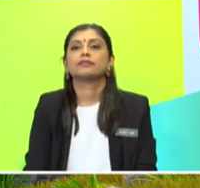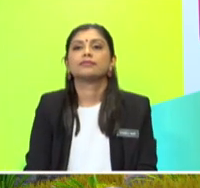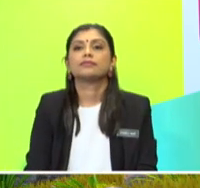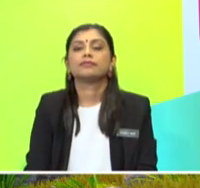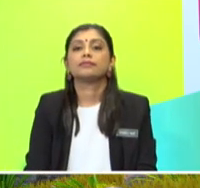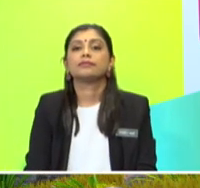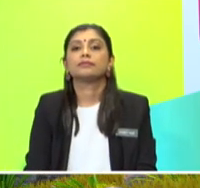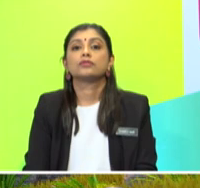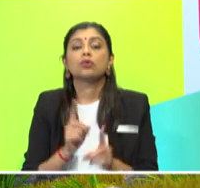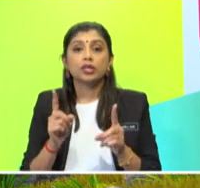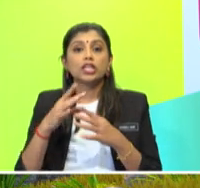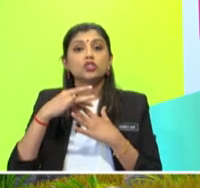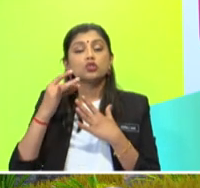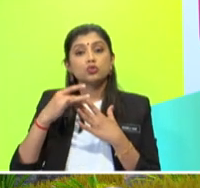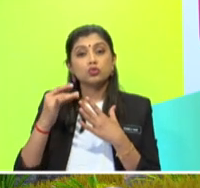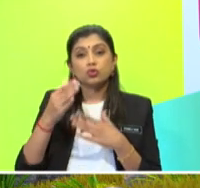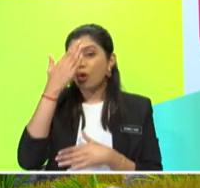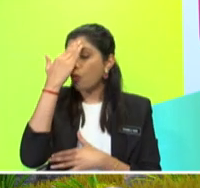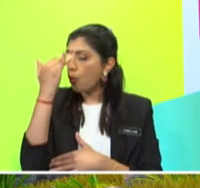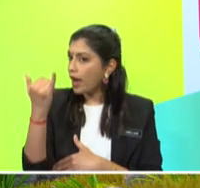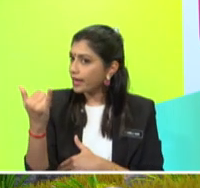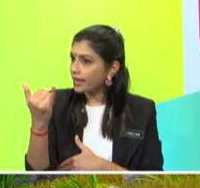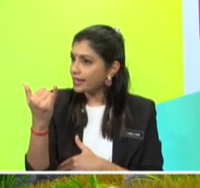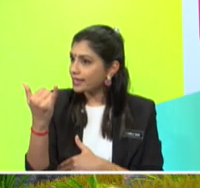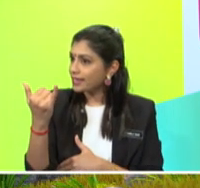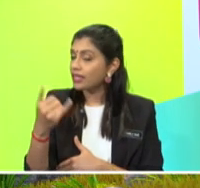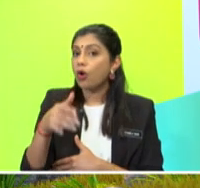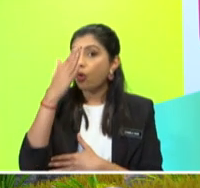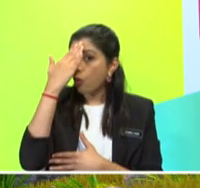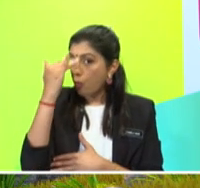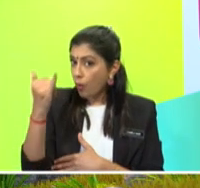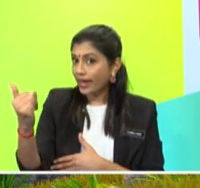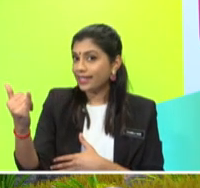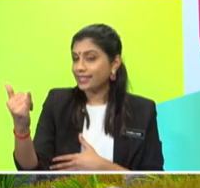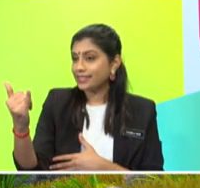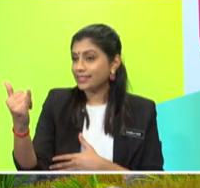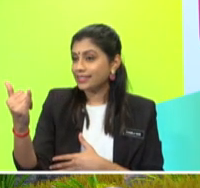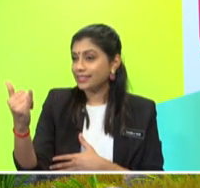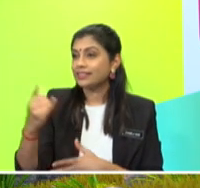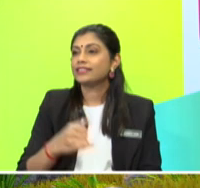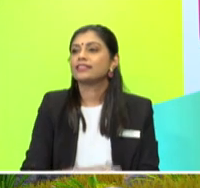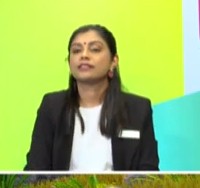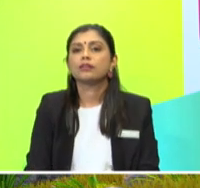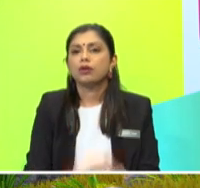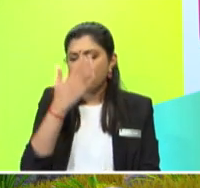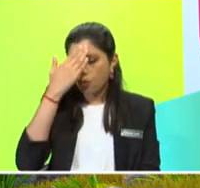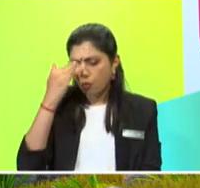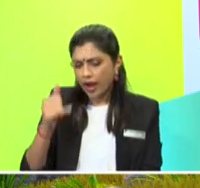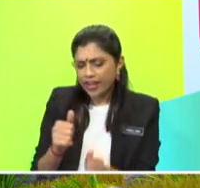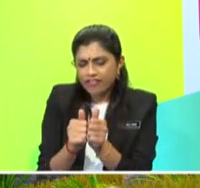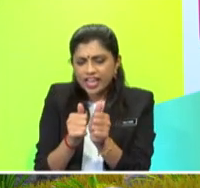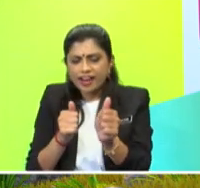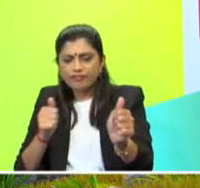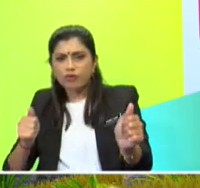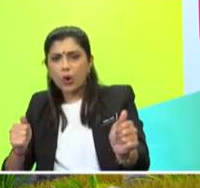My question is, why do we do to avoid the pollution? So why do we avoid pollution? Okay, proceed. What's